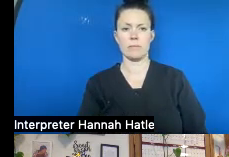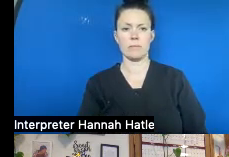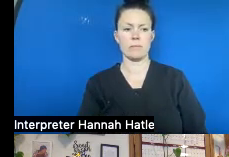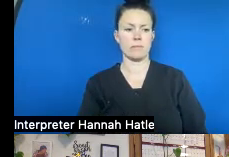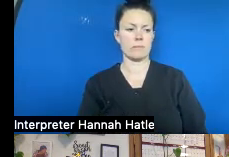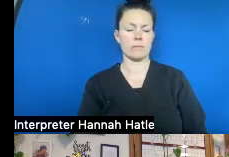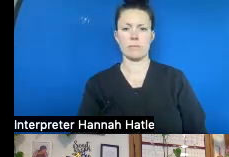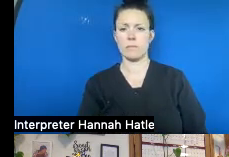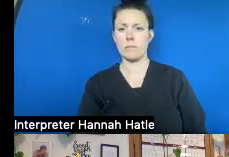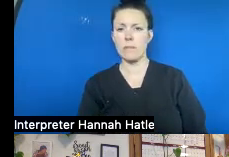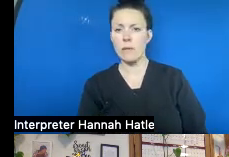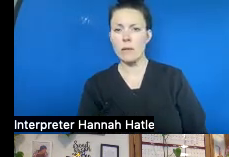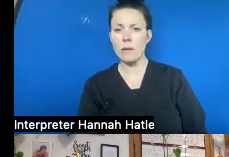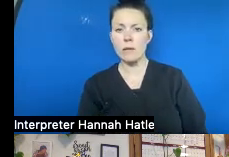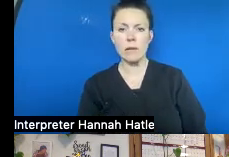Boy, that